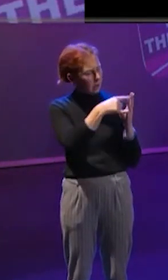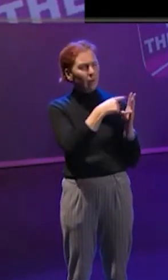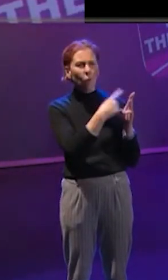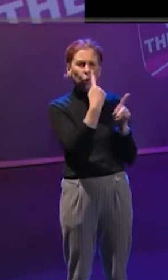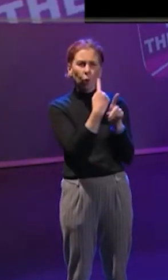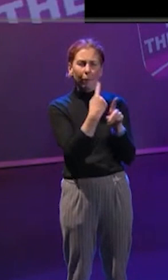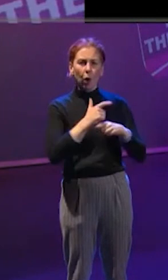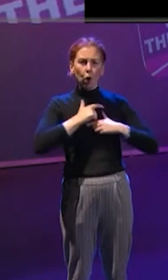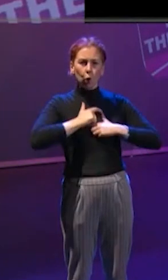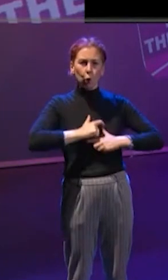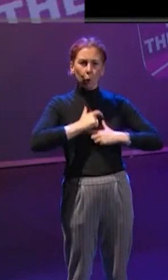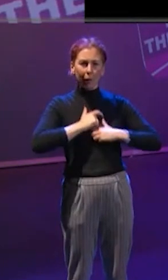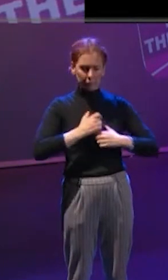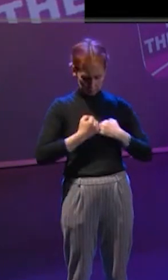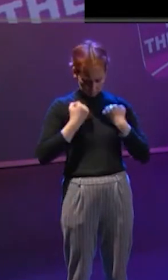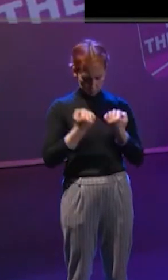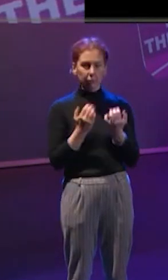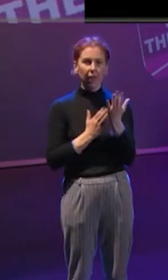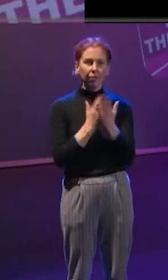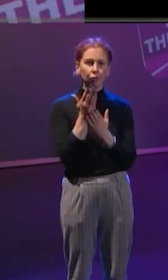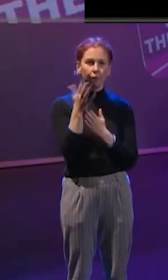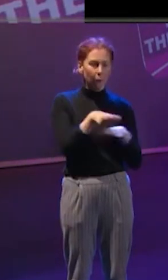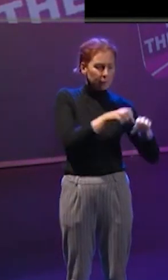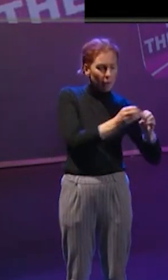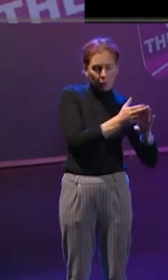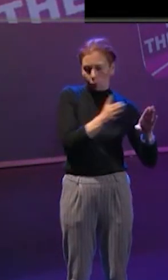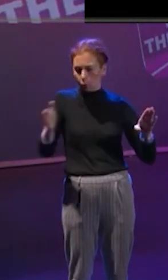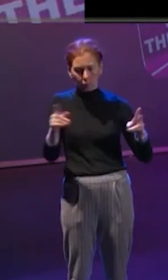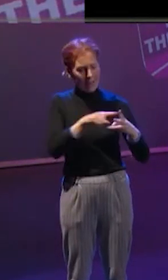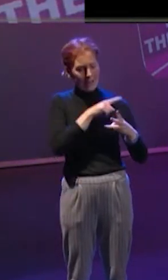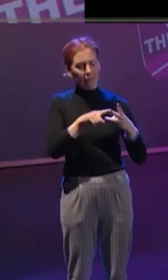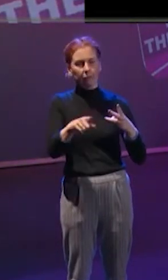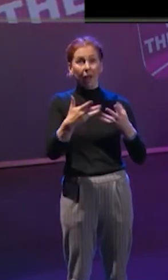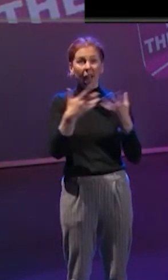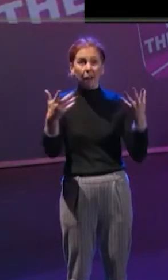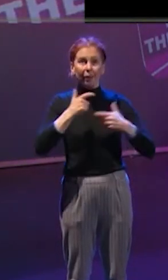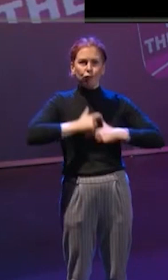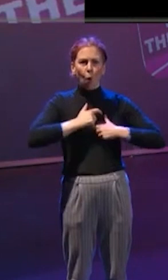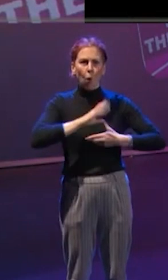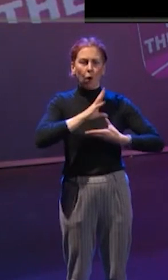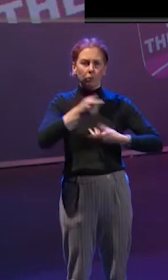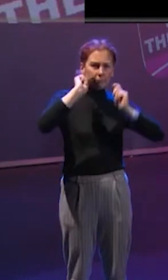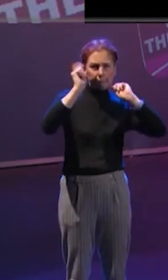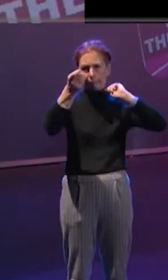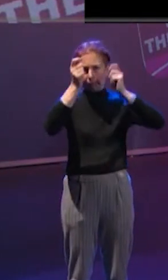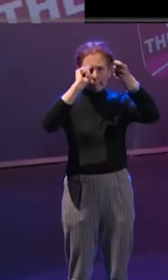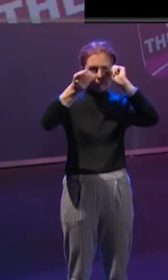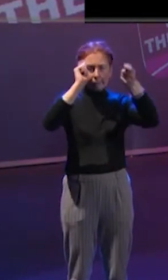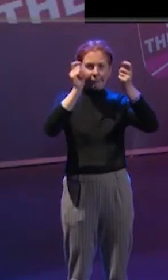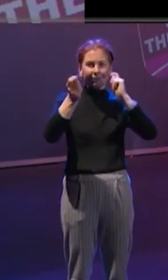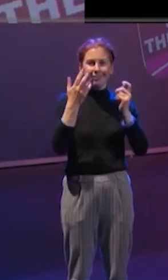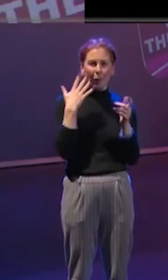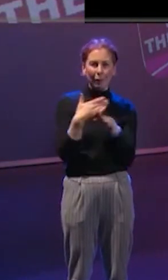the going through it from every single stage and how many hats you have to wear to be a producer. So something that we'd like to ask